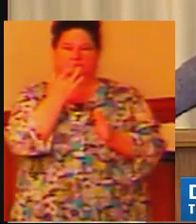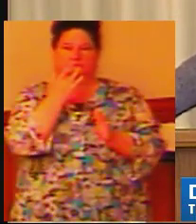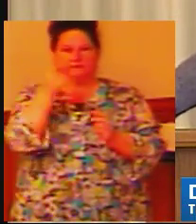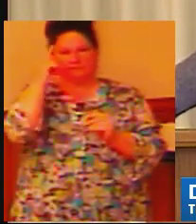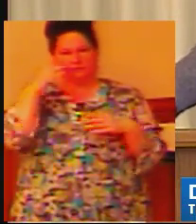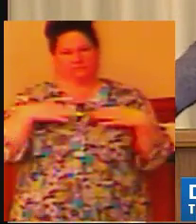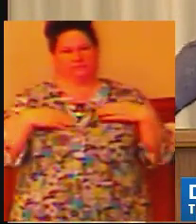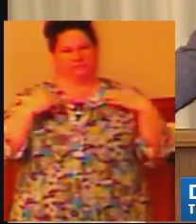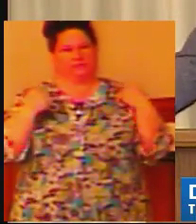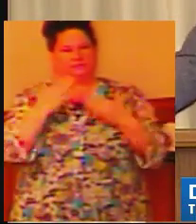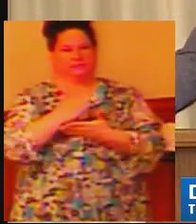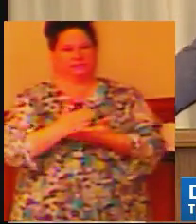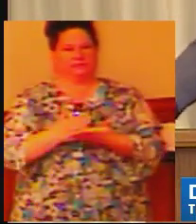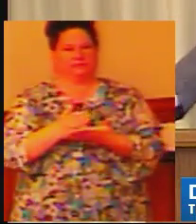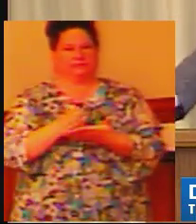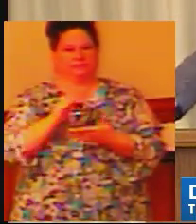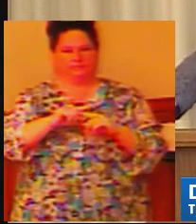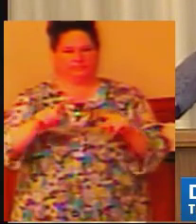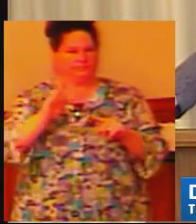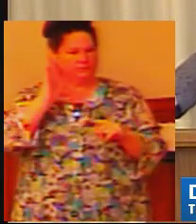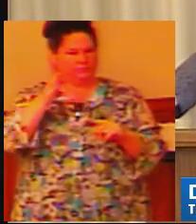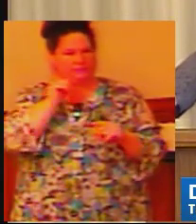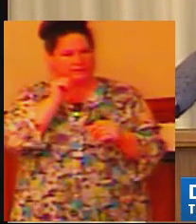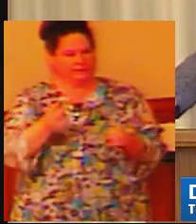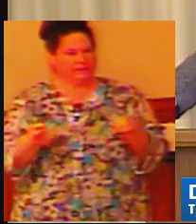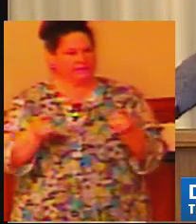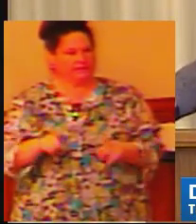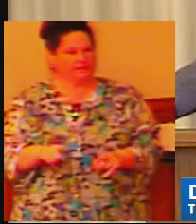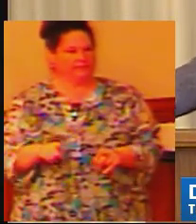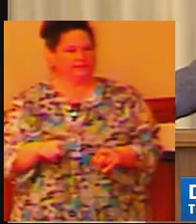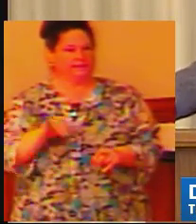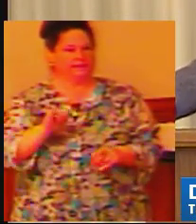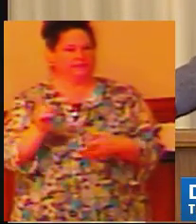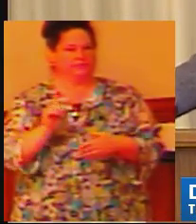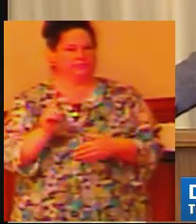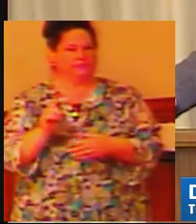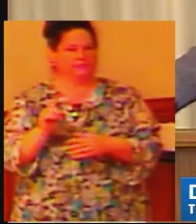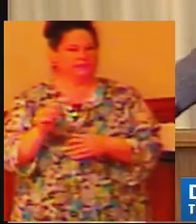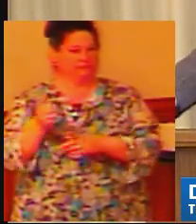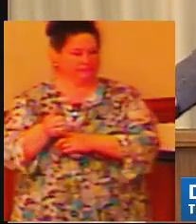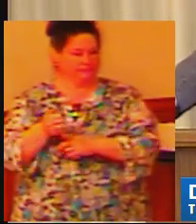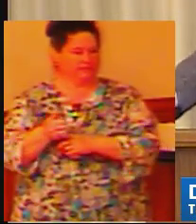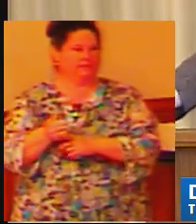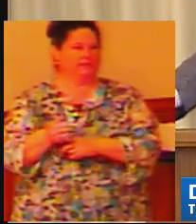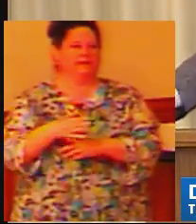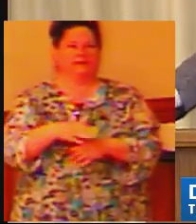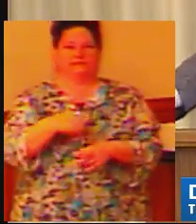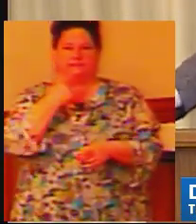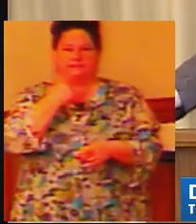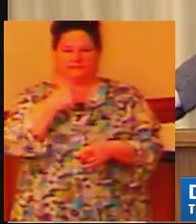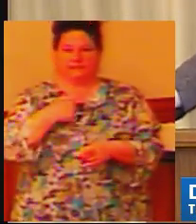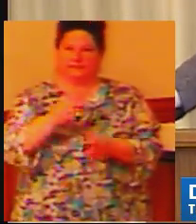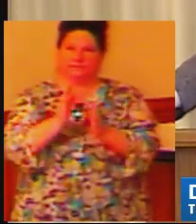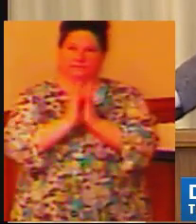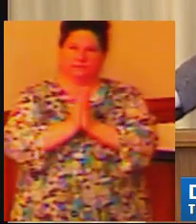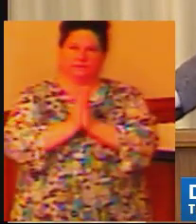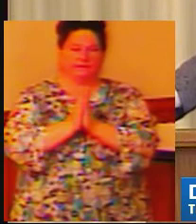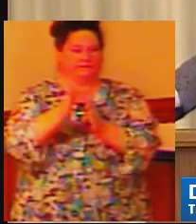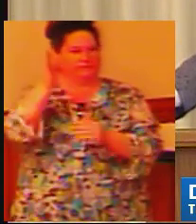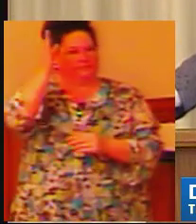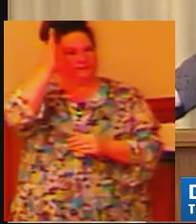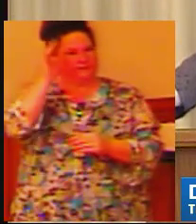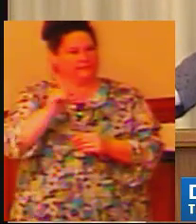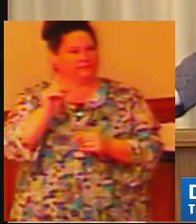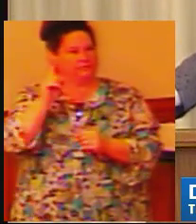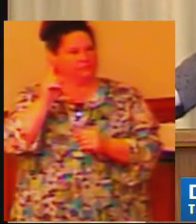some relief, and that's not going to happen. So that's where he is. And then he said, I pray thee, therefore, Father,